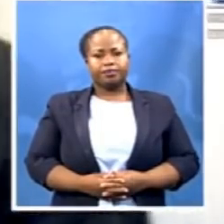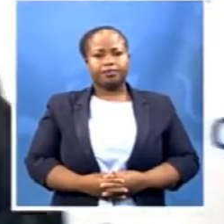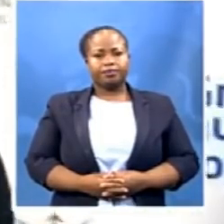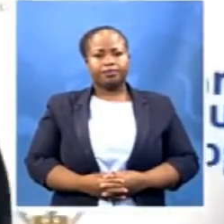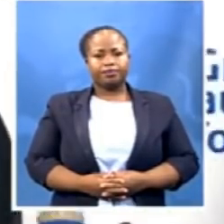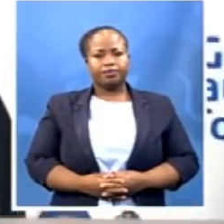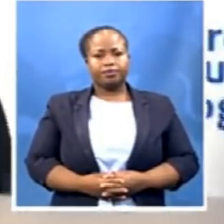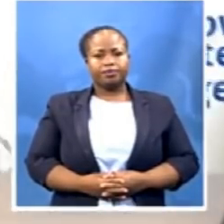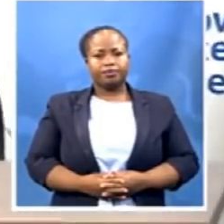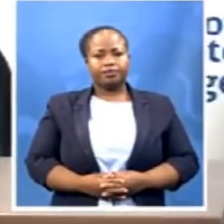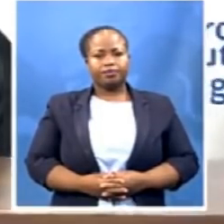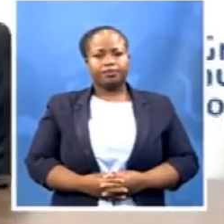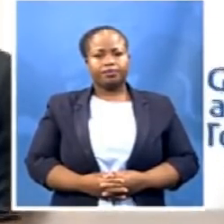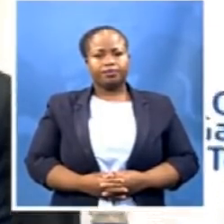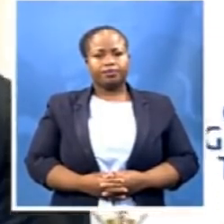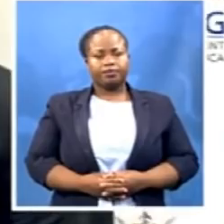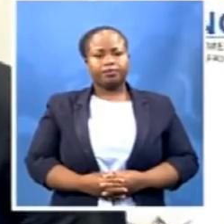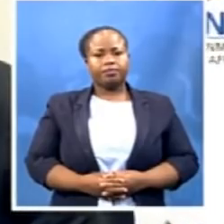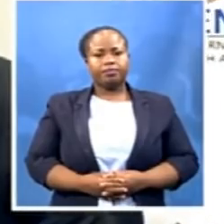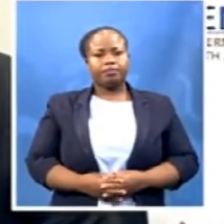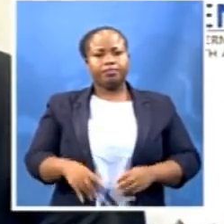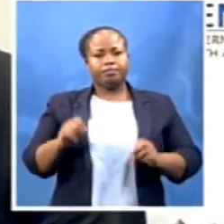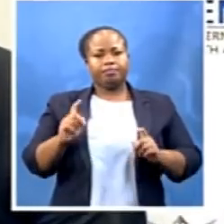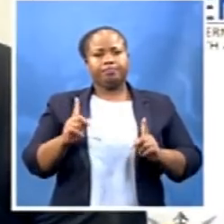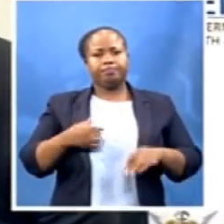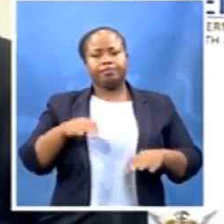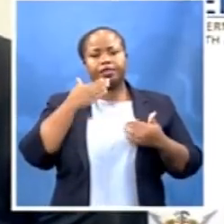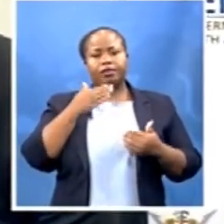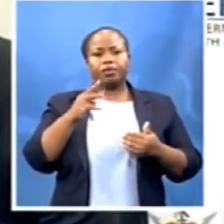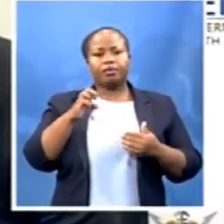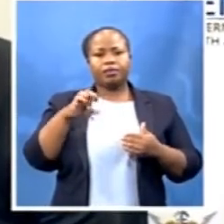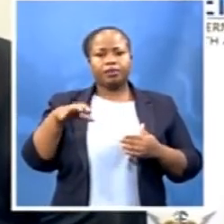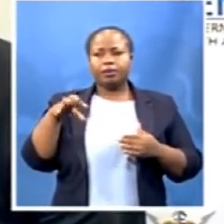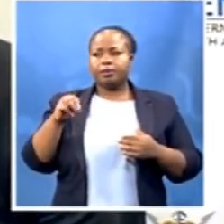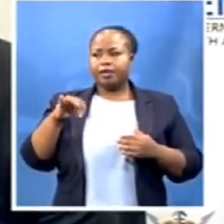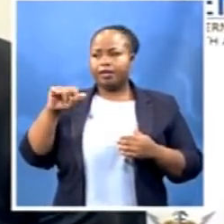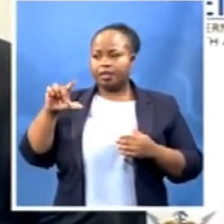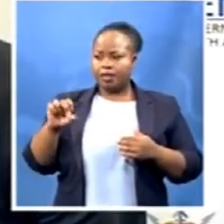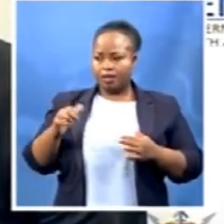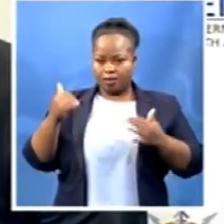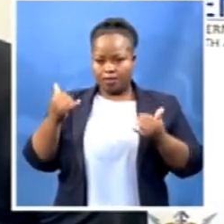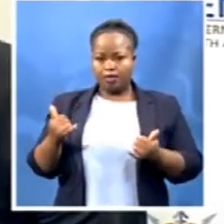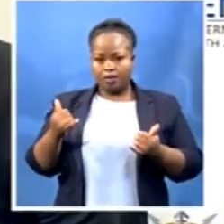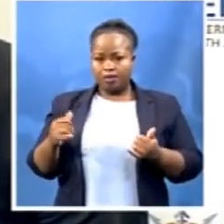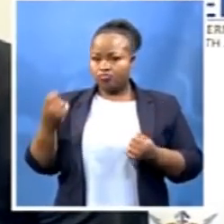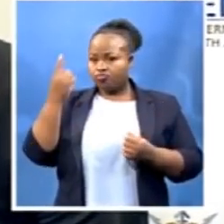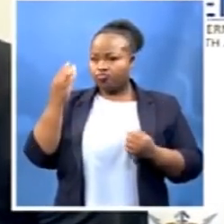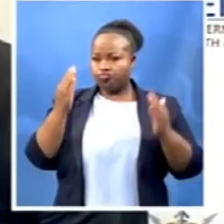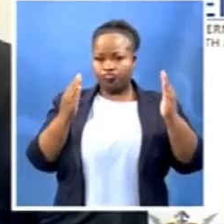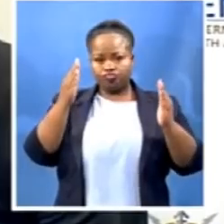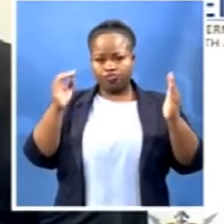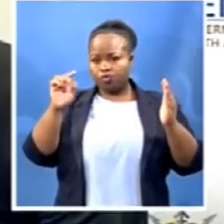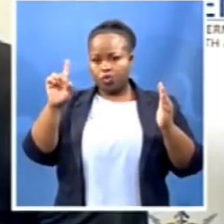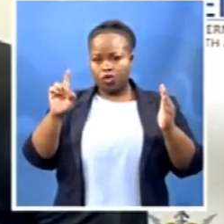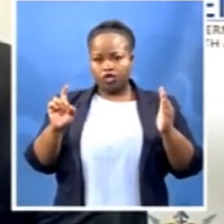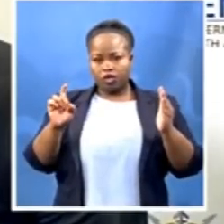Okay, thank Mr. Maile. Now we are like to take questions. Please introduce yourself